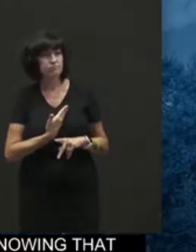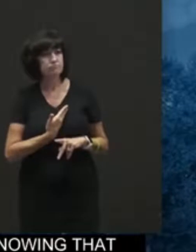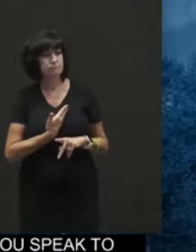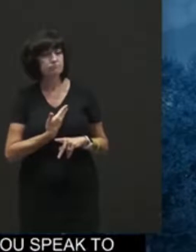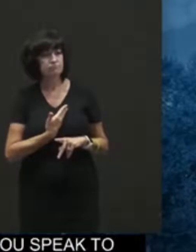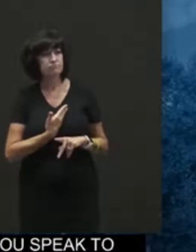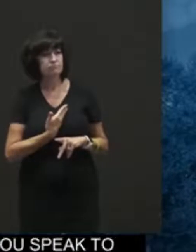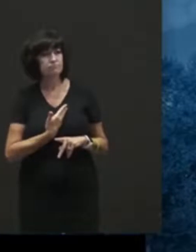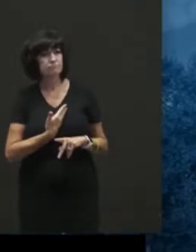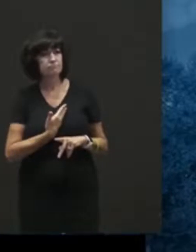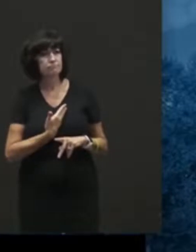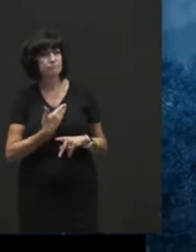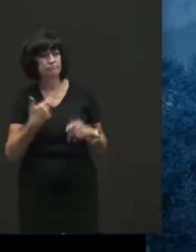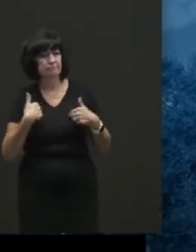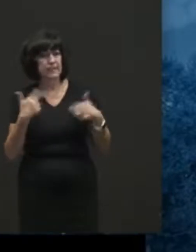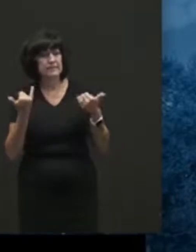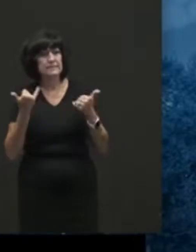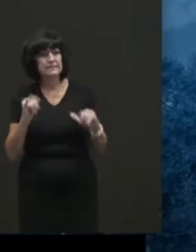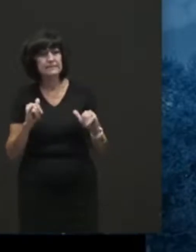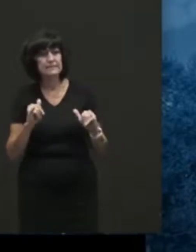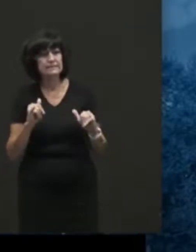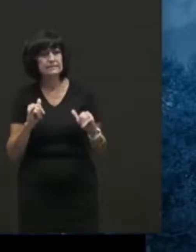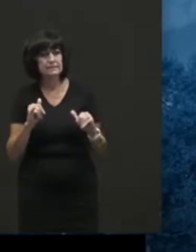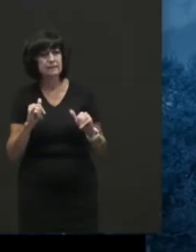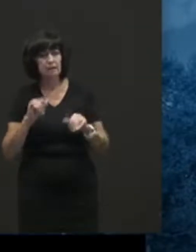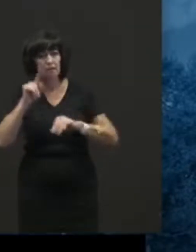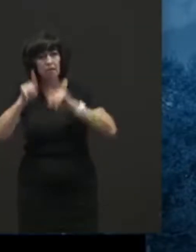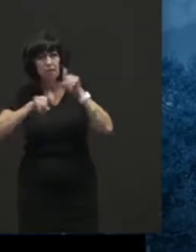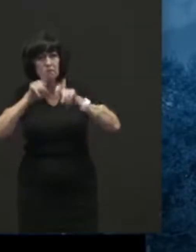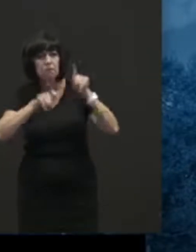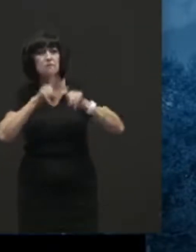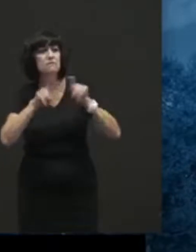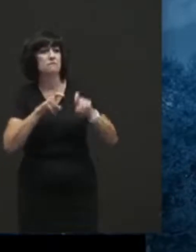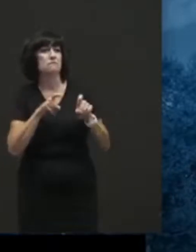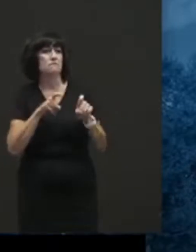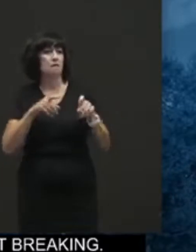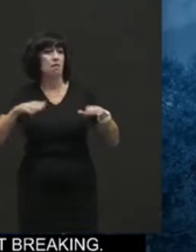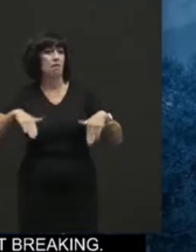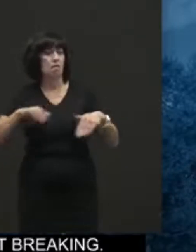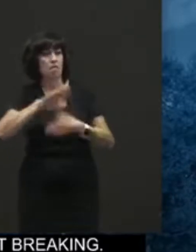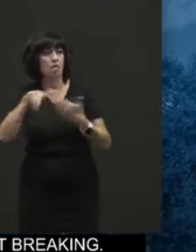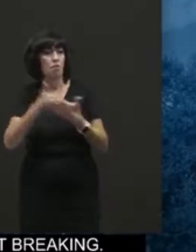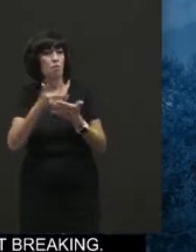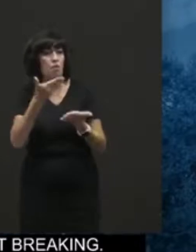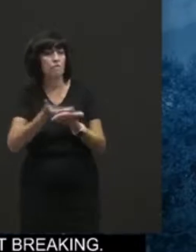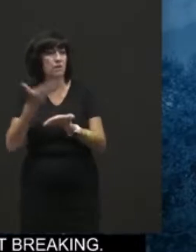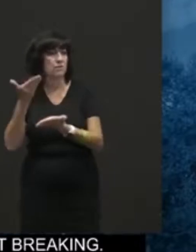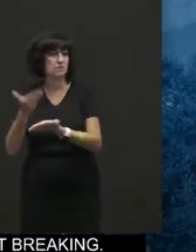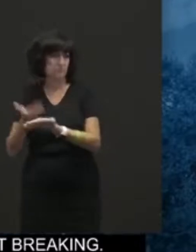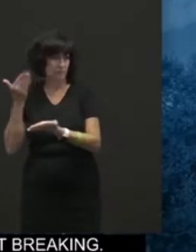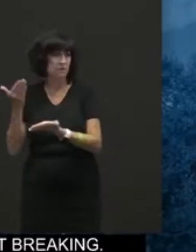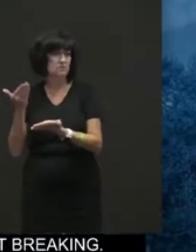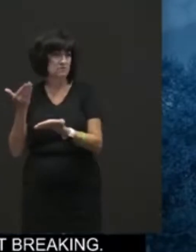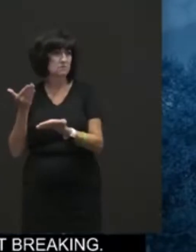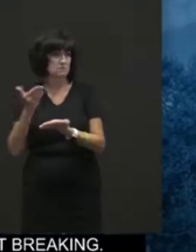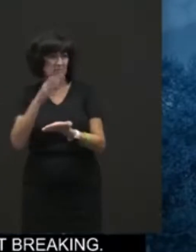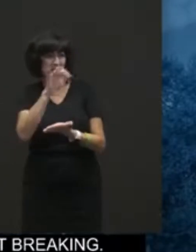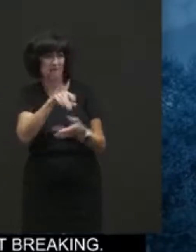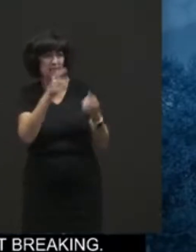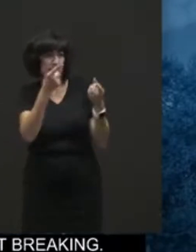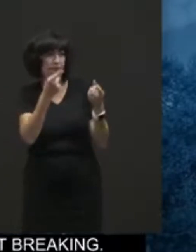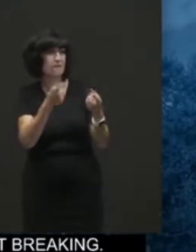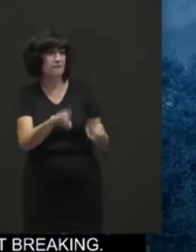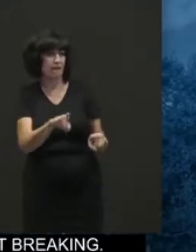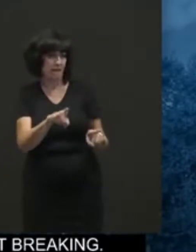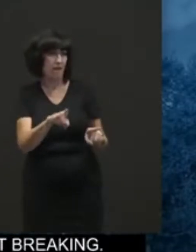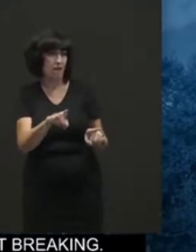getting the facts, but we have been in communication with Delaware State, with the University of Delaware about these